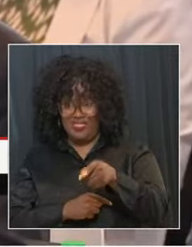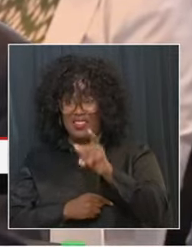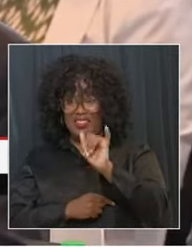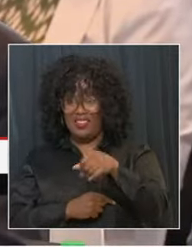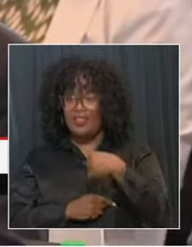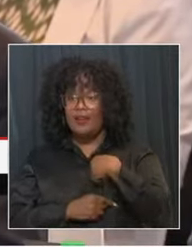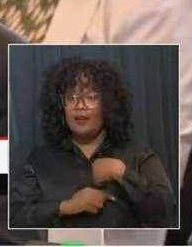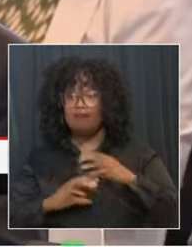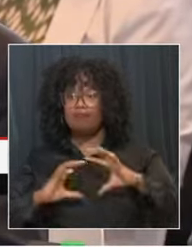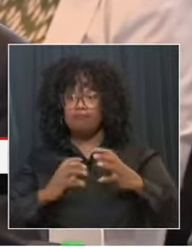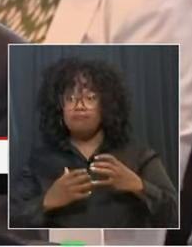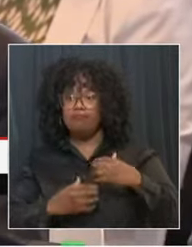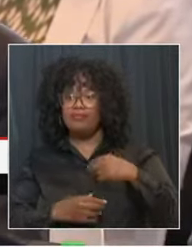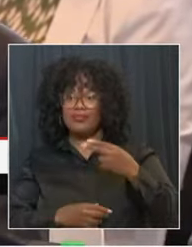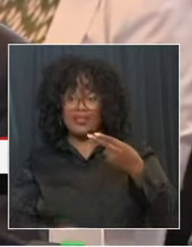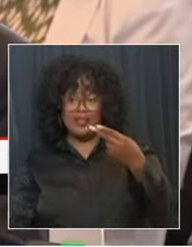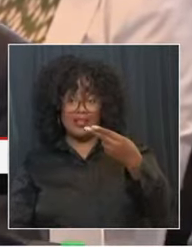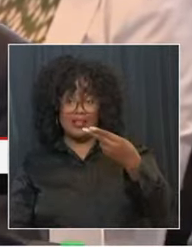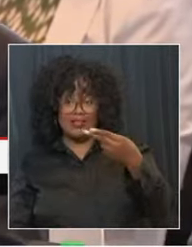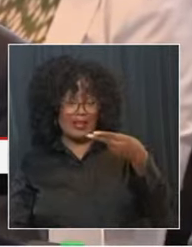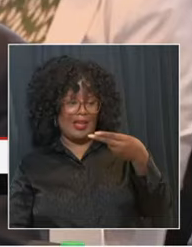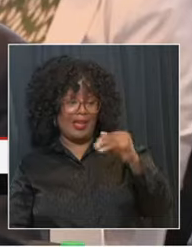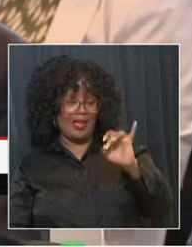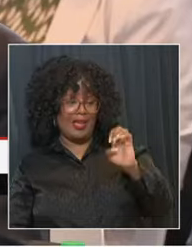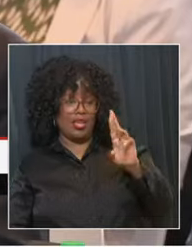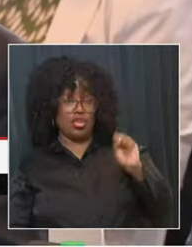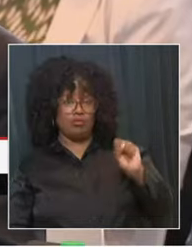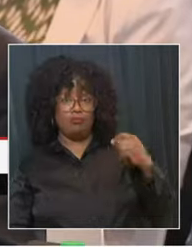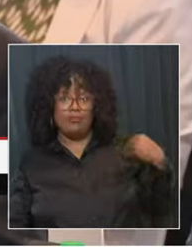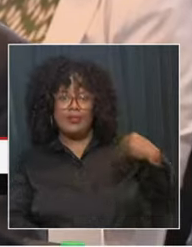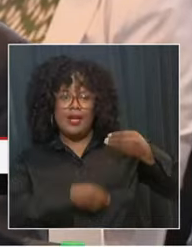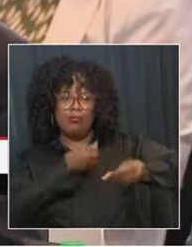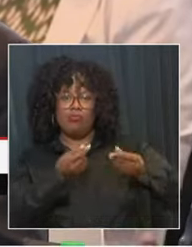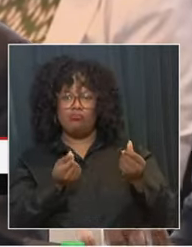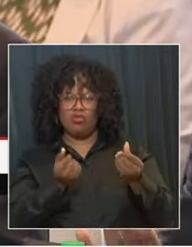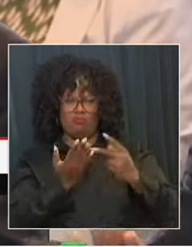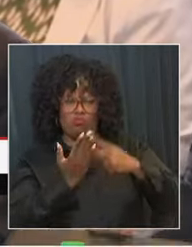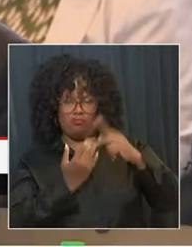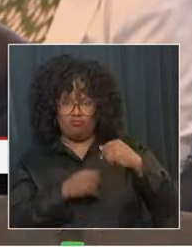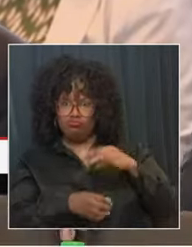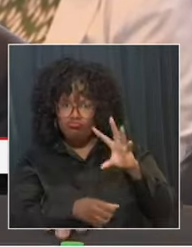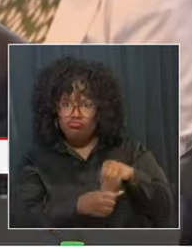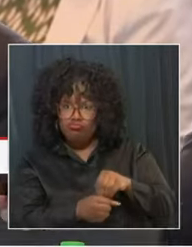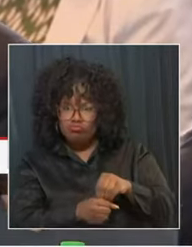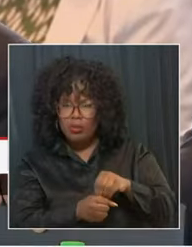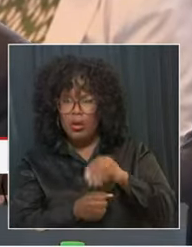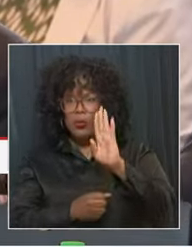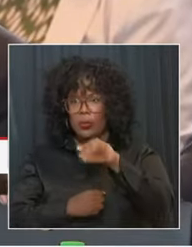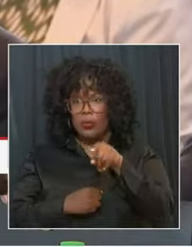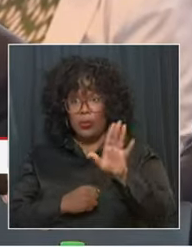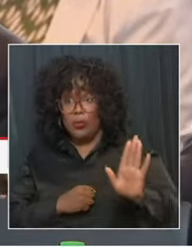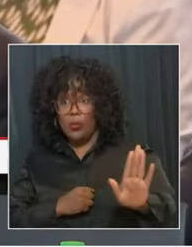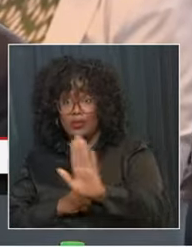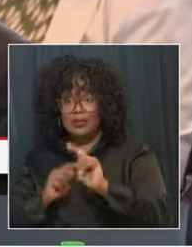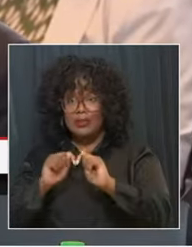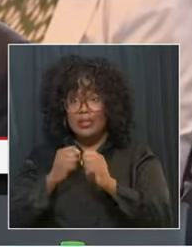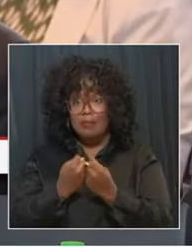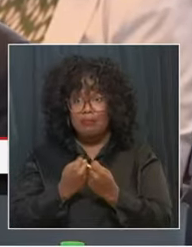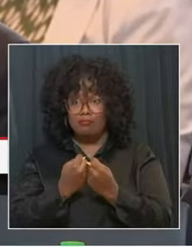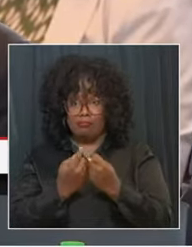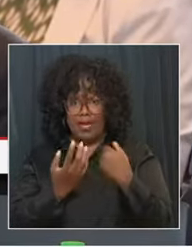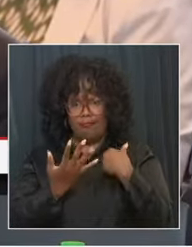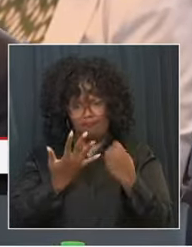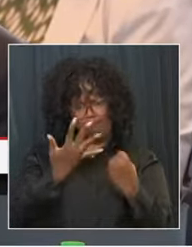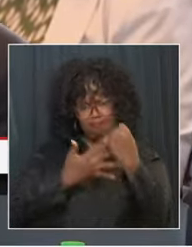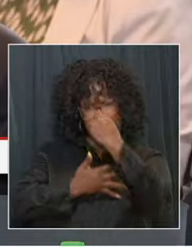longtime families be able to build wealth in their homes in our city. You and your administration made it a priority with these programs, so I just want to lift that up.